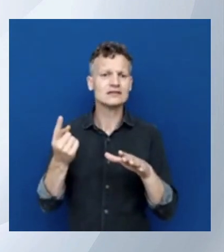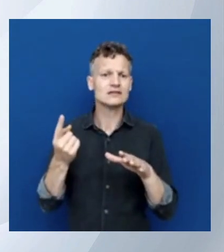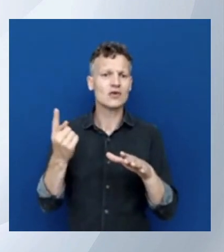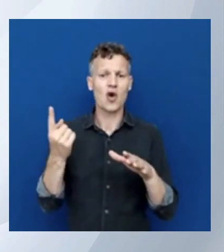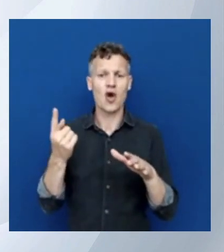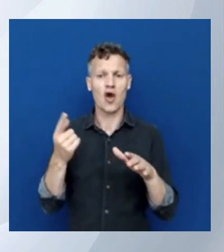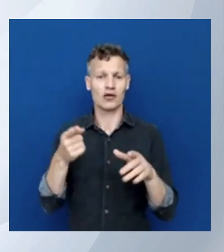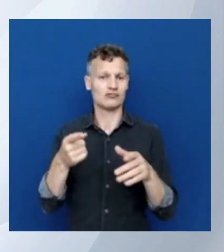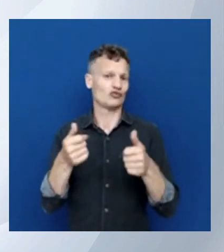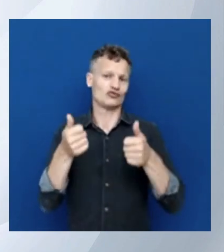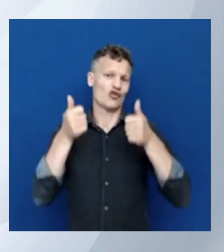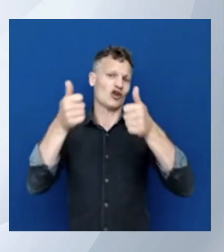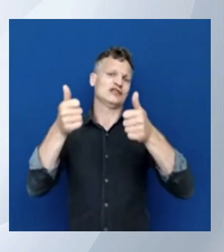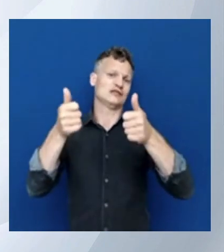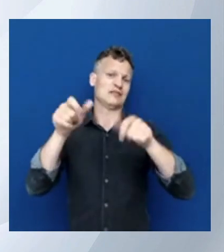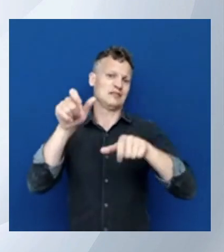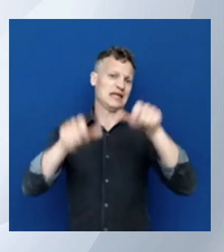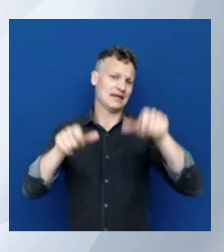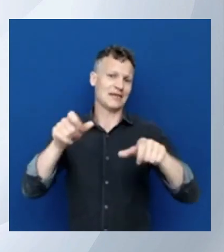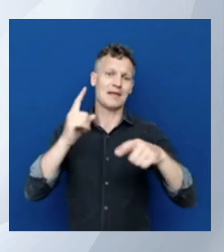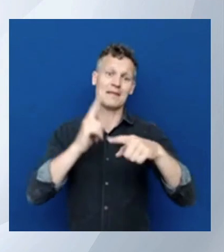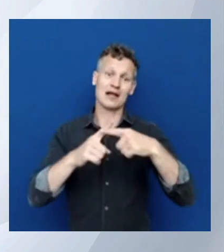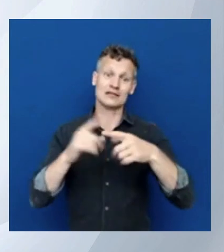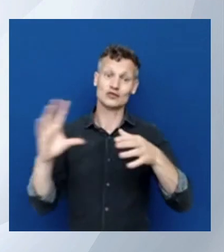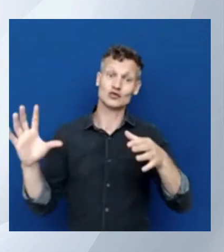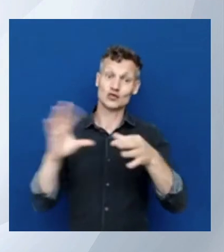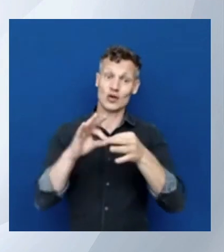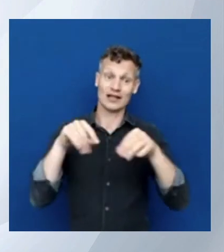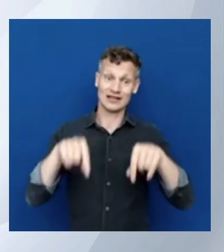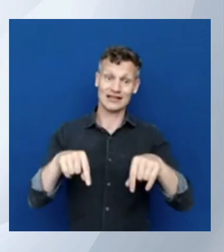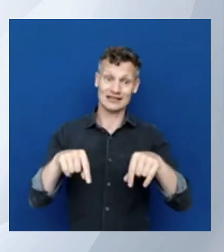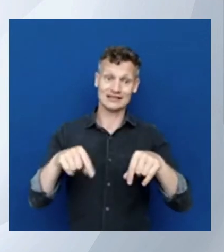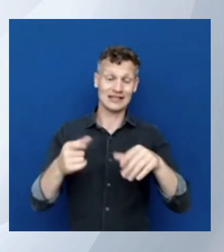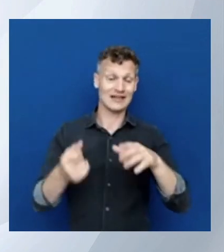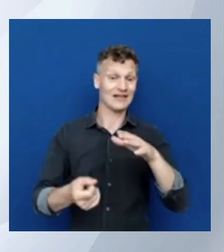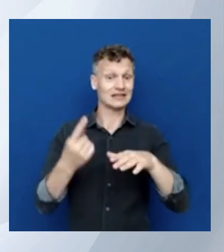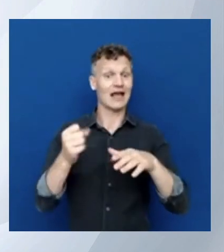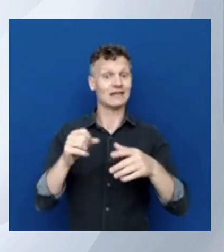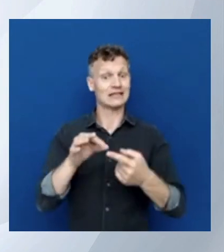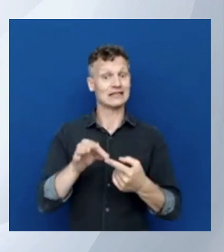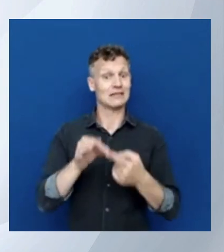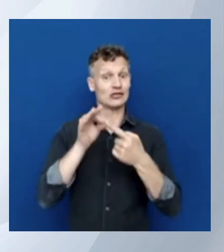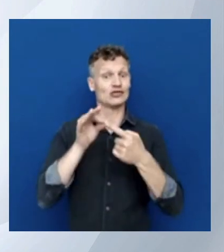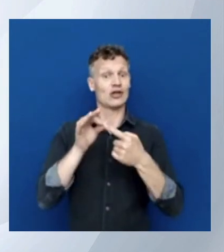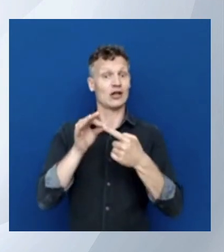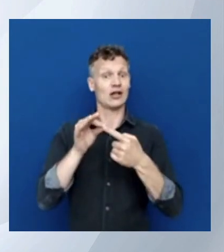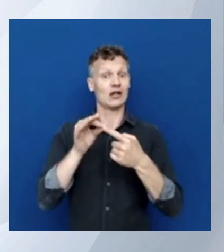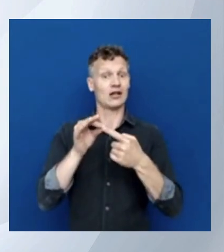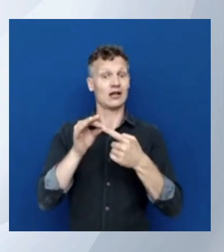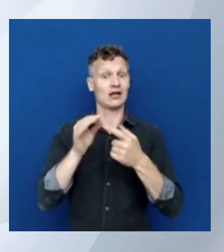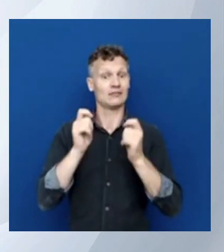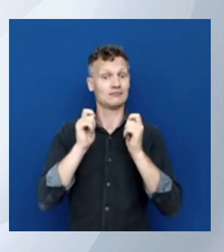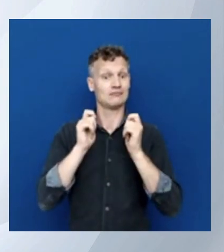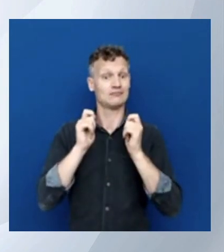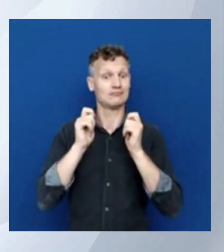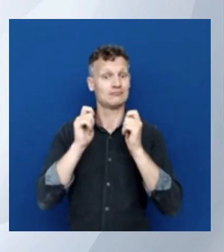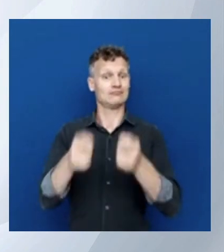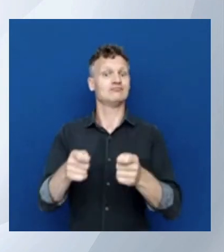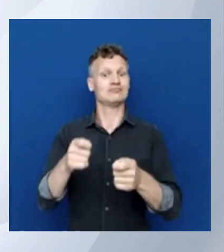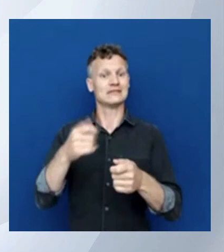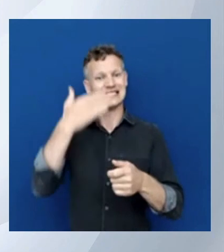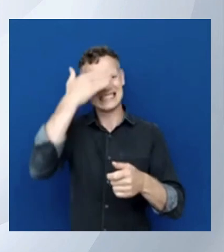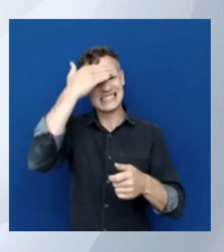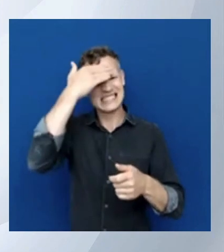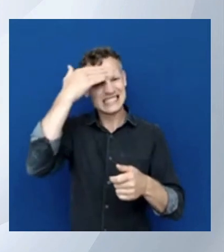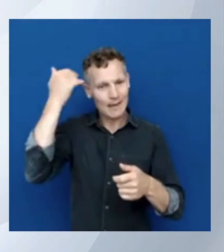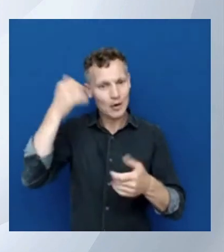and of course for joining this event. And we have a special exclusive badger. It's the Summer Learner Badger, and you can only get it